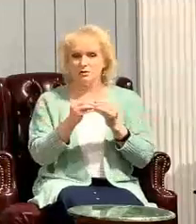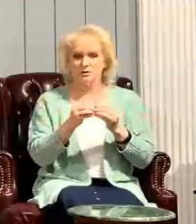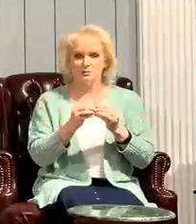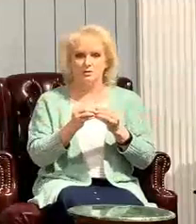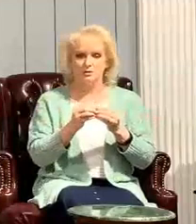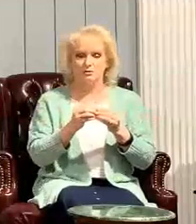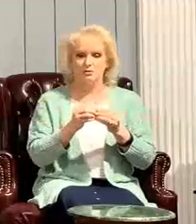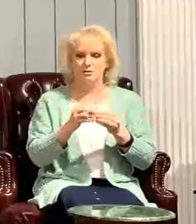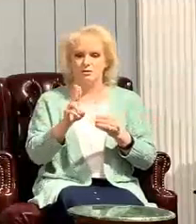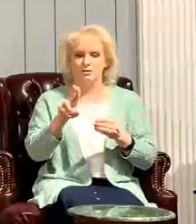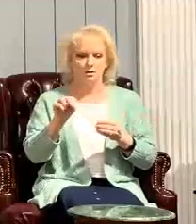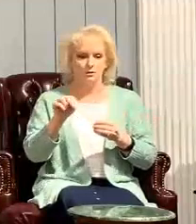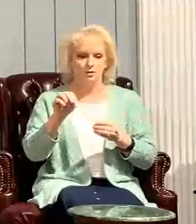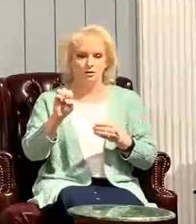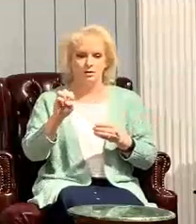benefits.